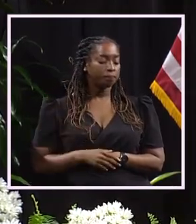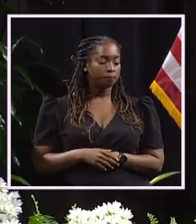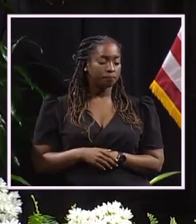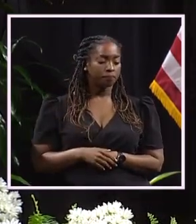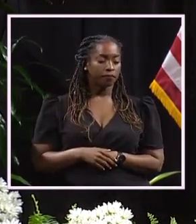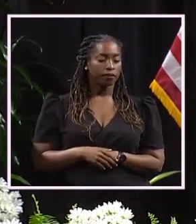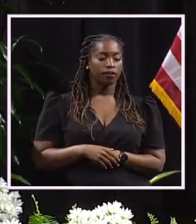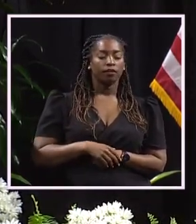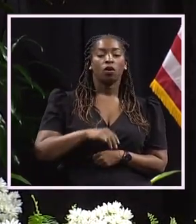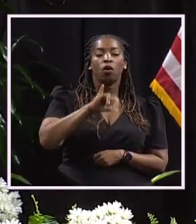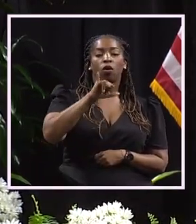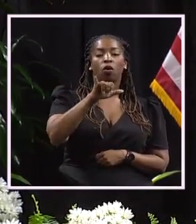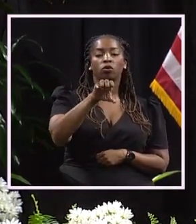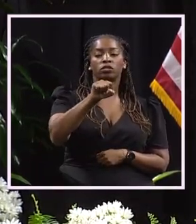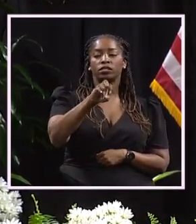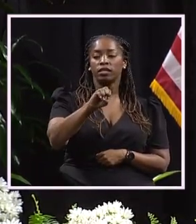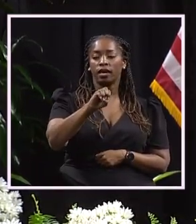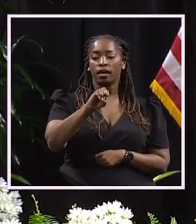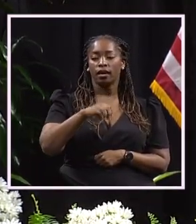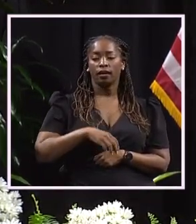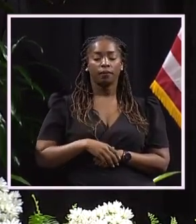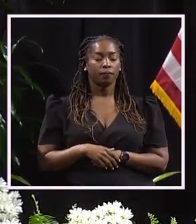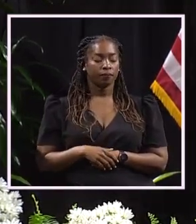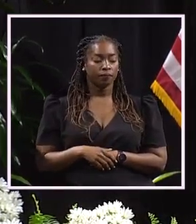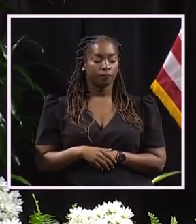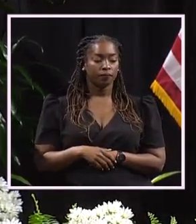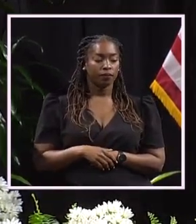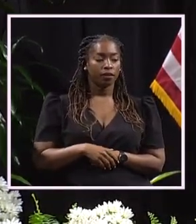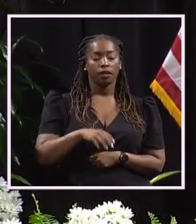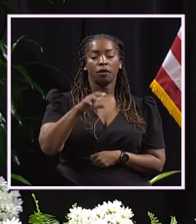Hernandez. Maisie Ray Favila.